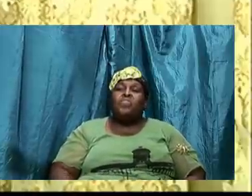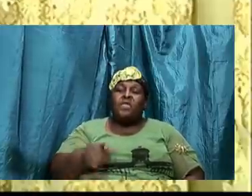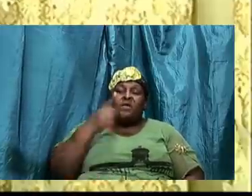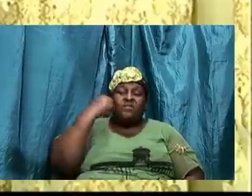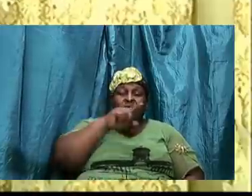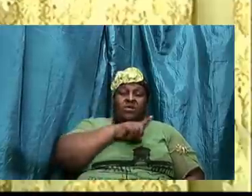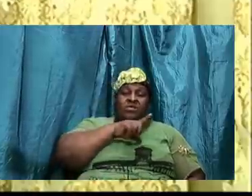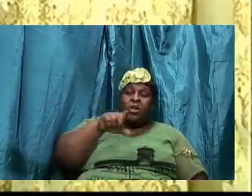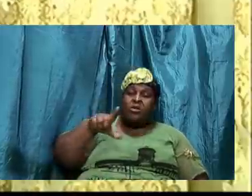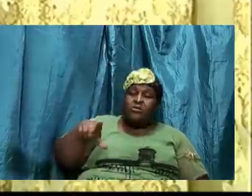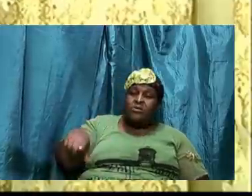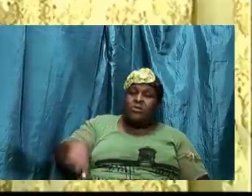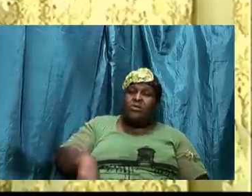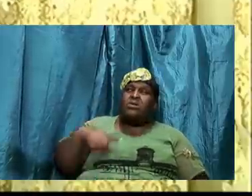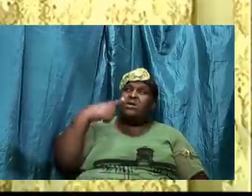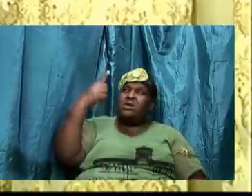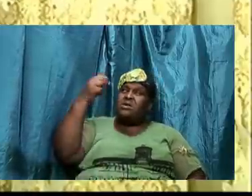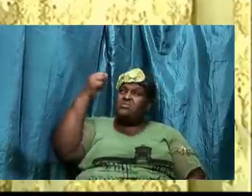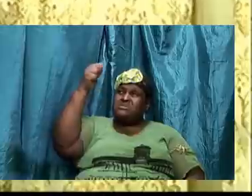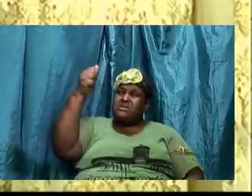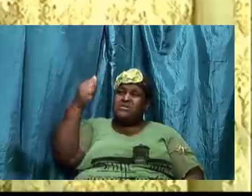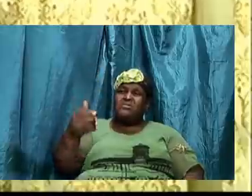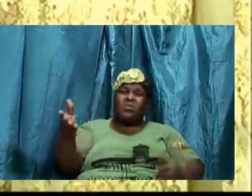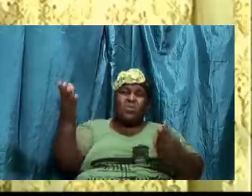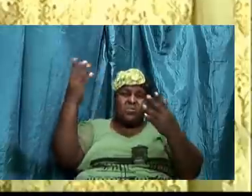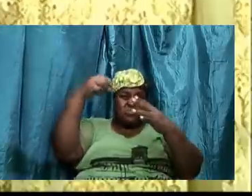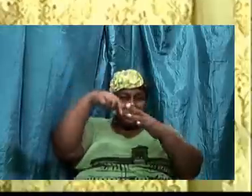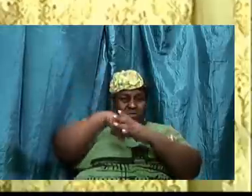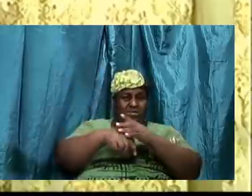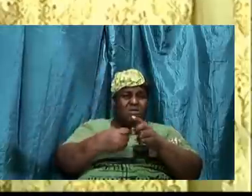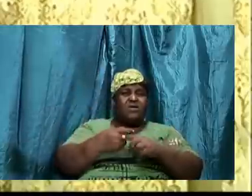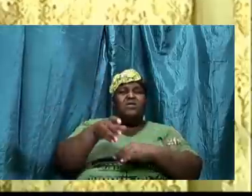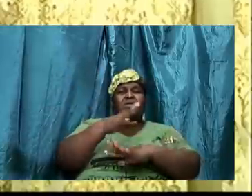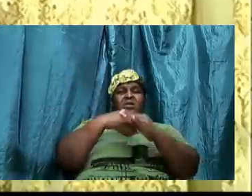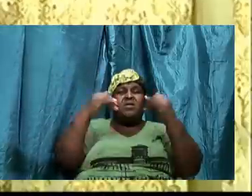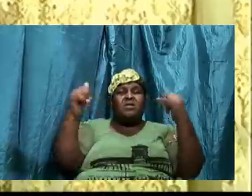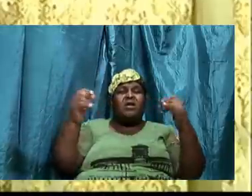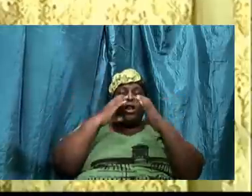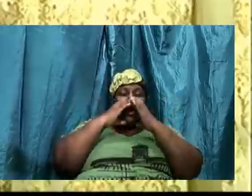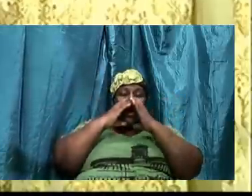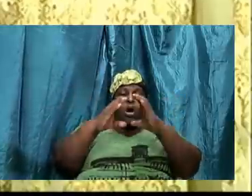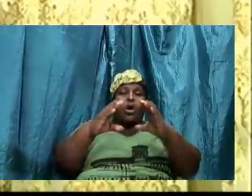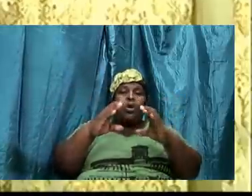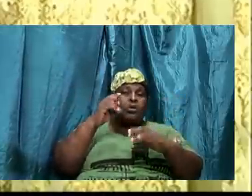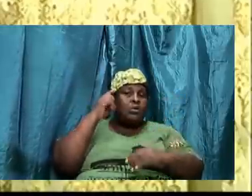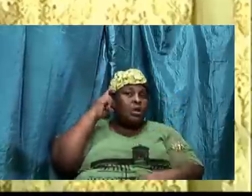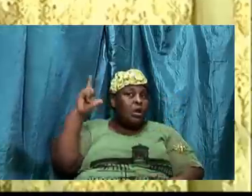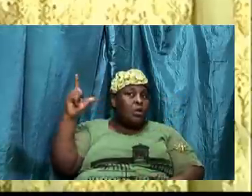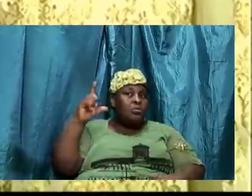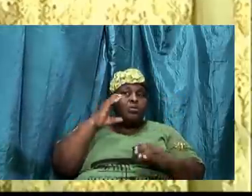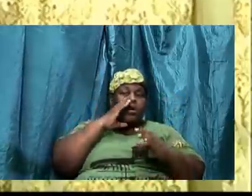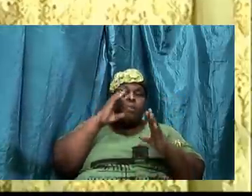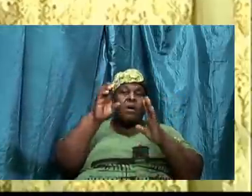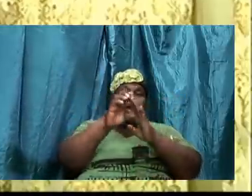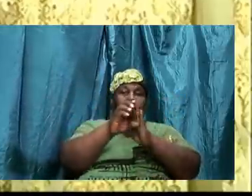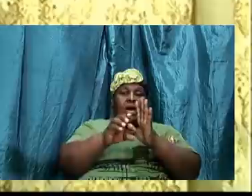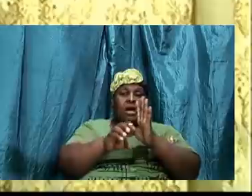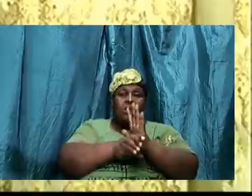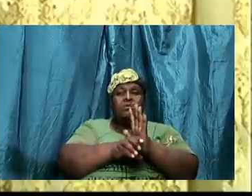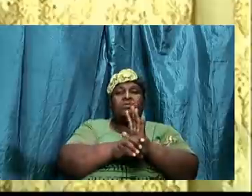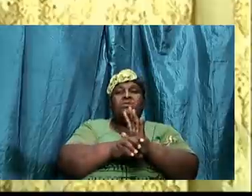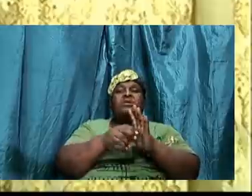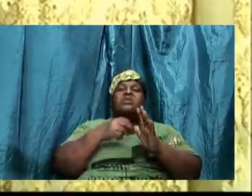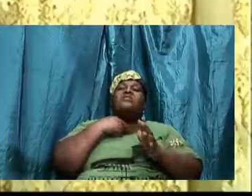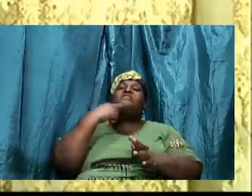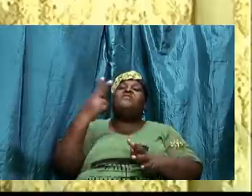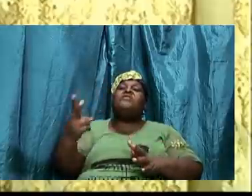Lord himself will come down from heaven with a loud command, with the voice of the